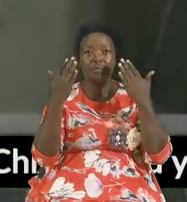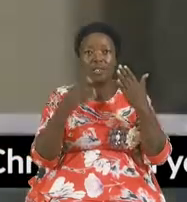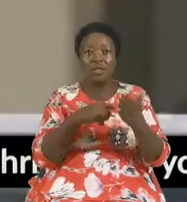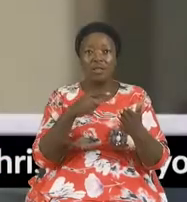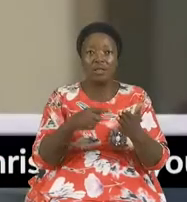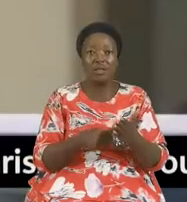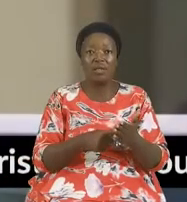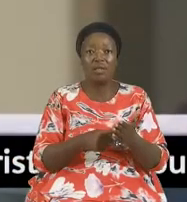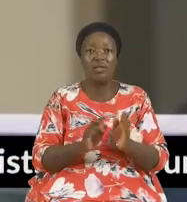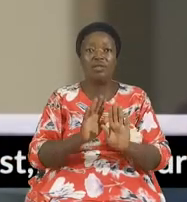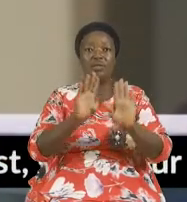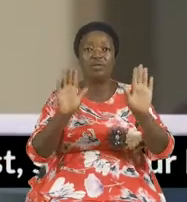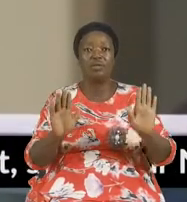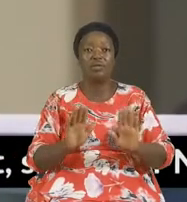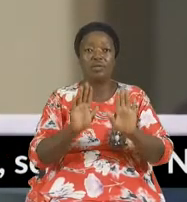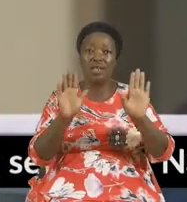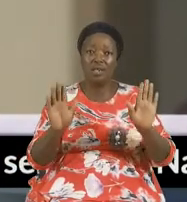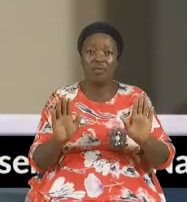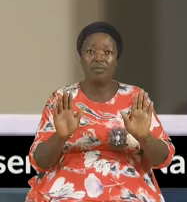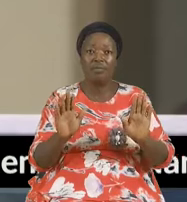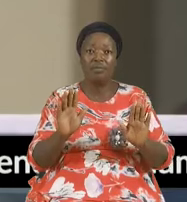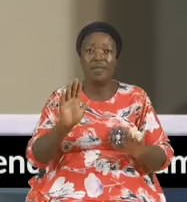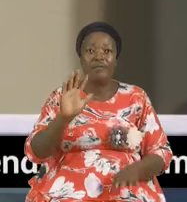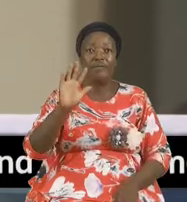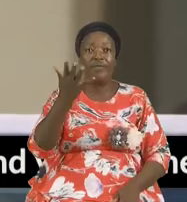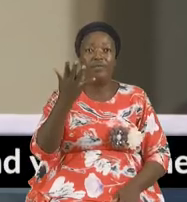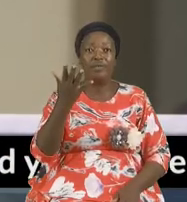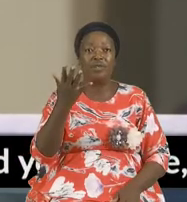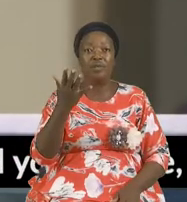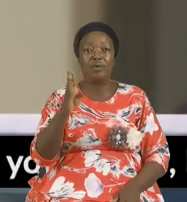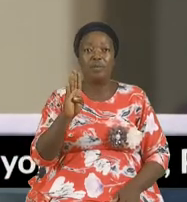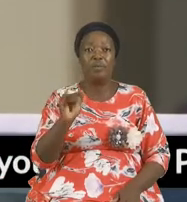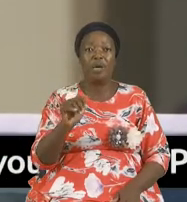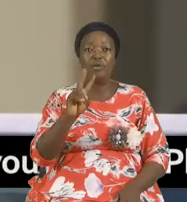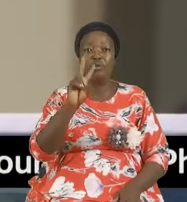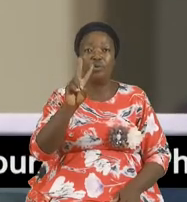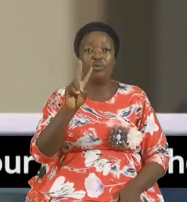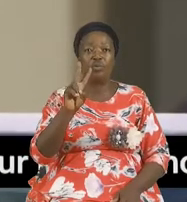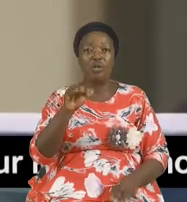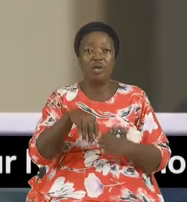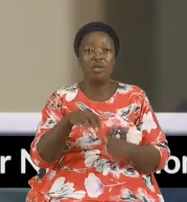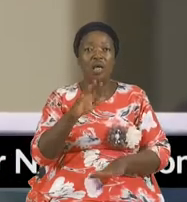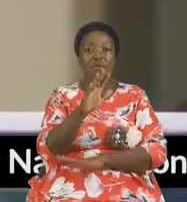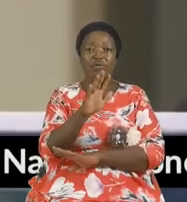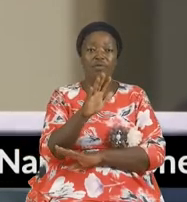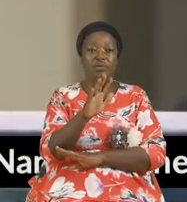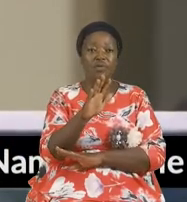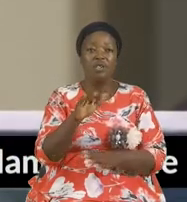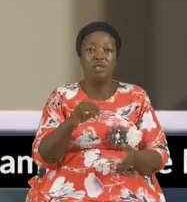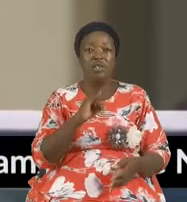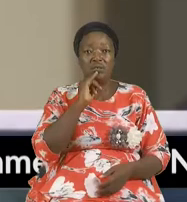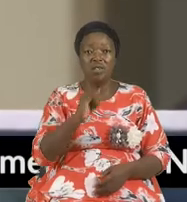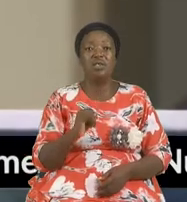Don't forget, this Sunday, 5th, 2 p.m.,